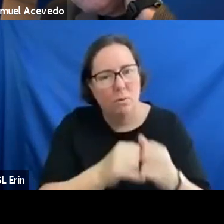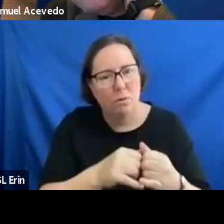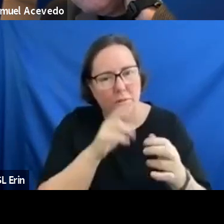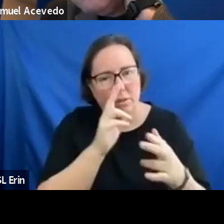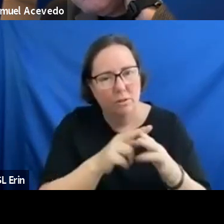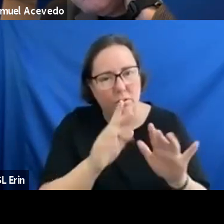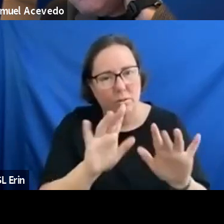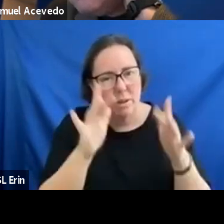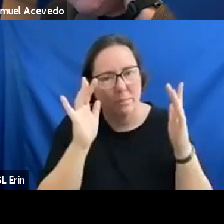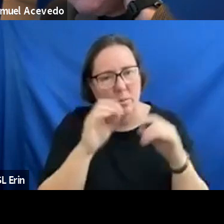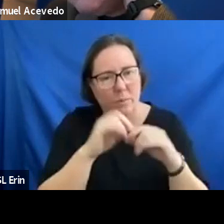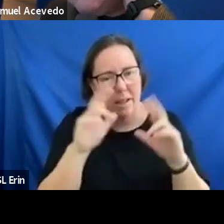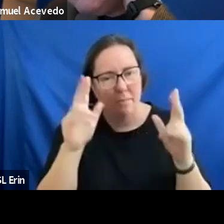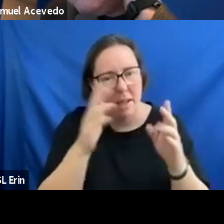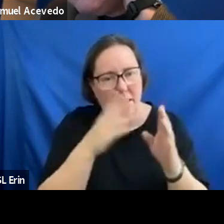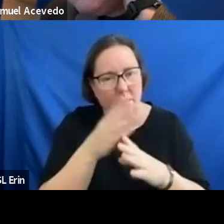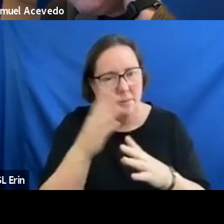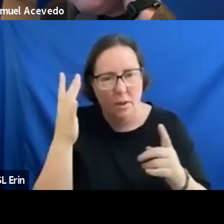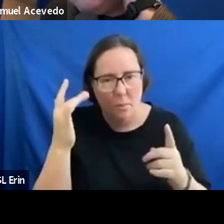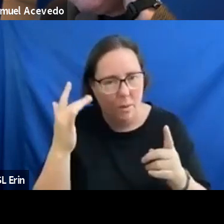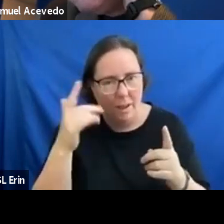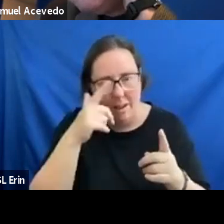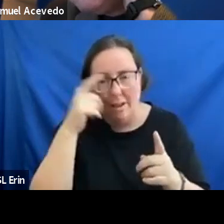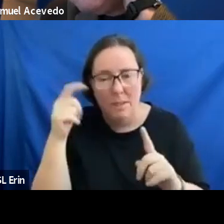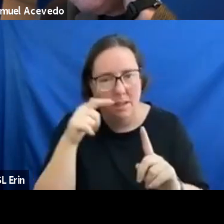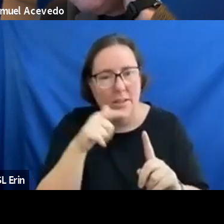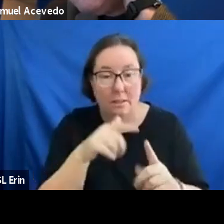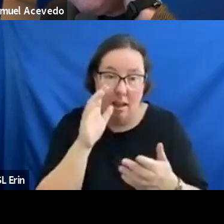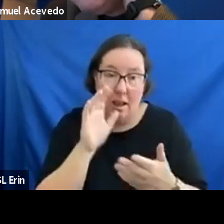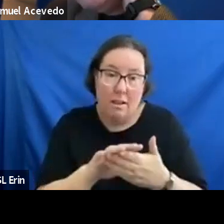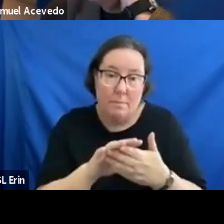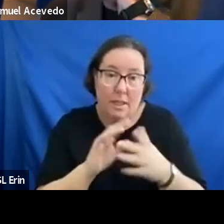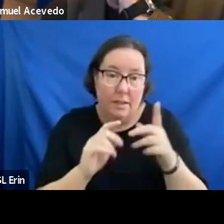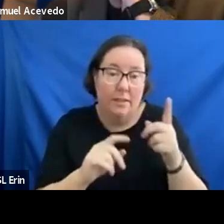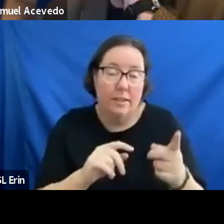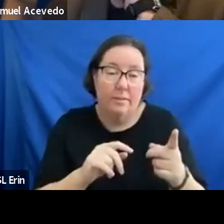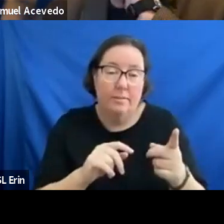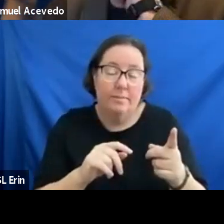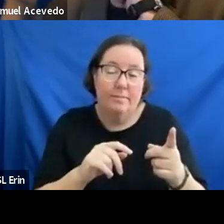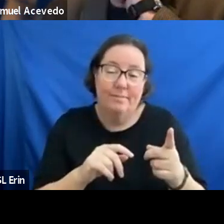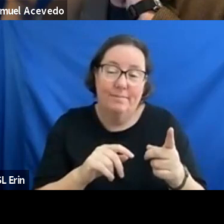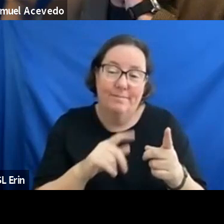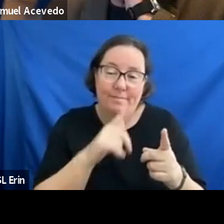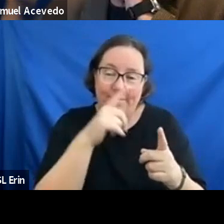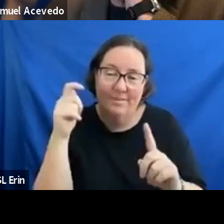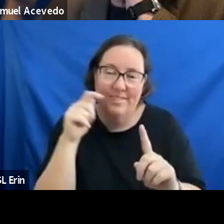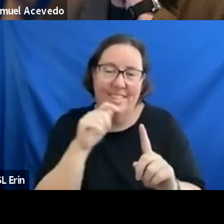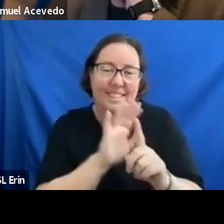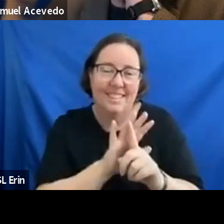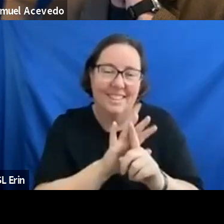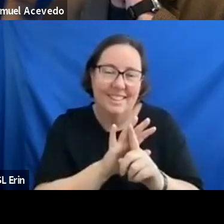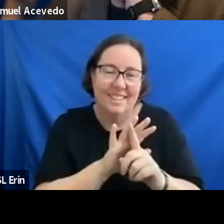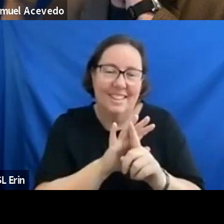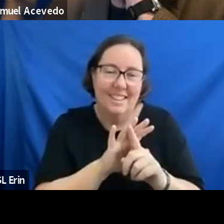reputation in the basketball field? Because I believe this because of his